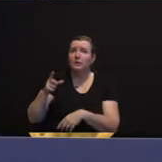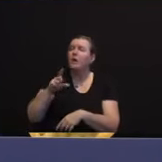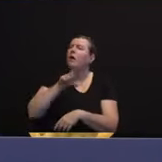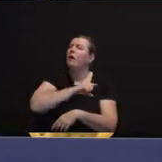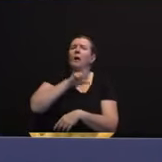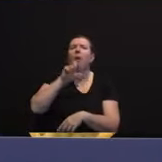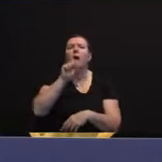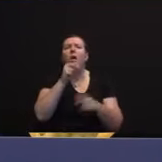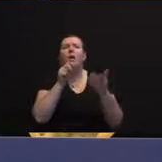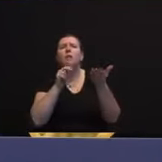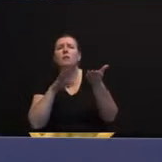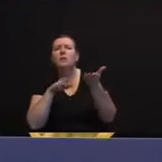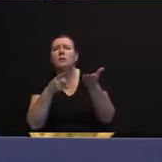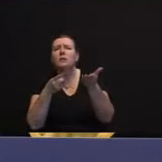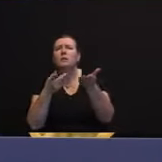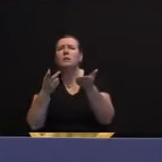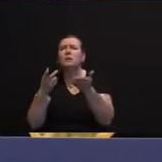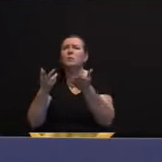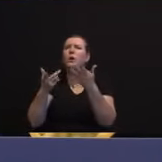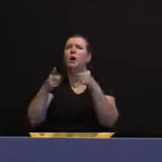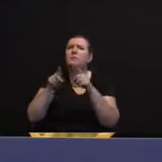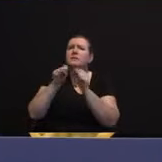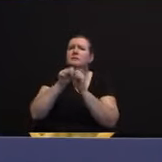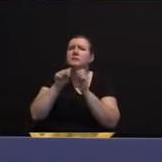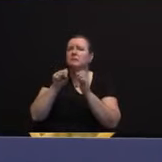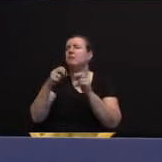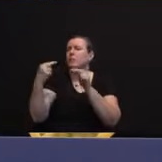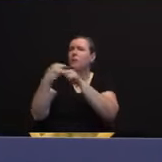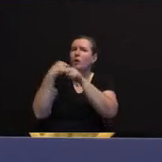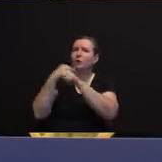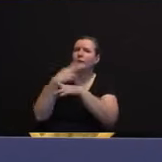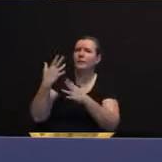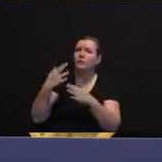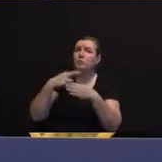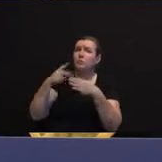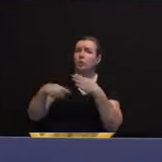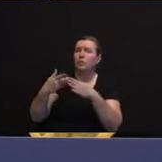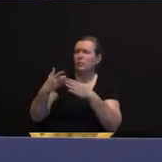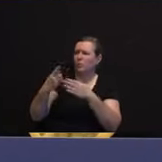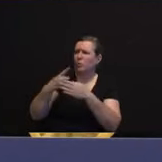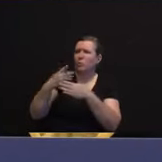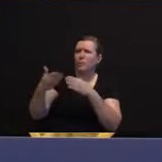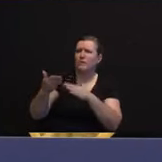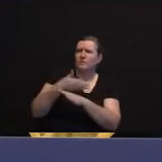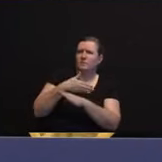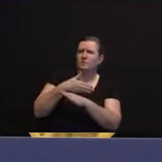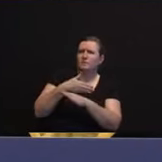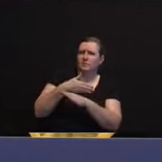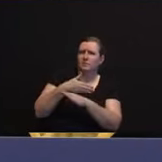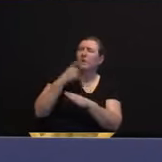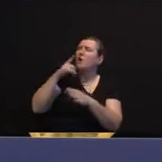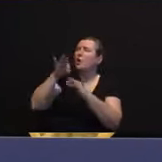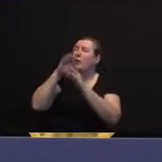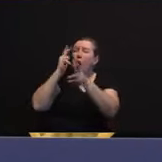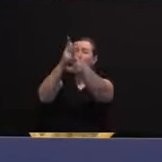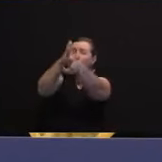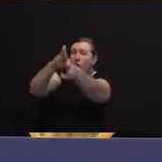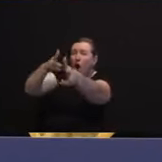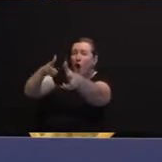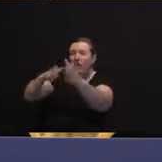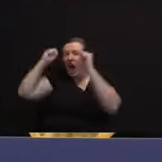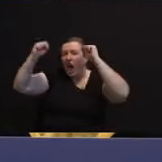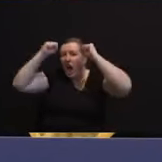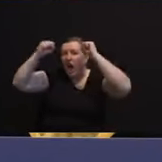the election. Have you determined whether or not those Trump supporters intentionally jammed up the Parkway, or was it the troopers who were blocking their